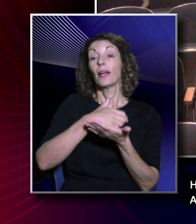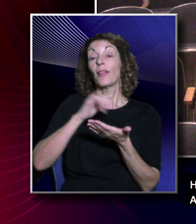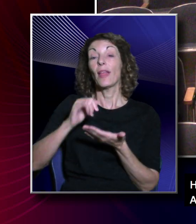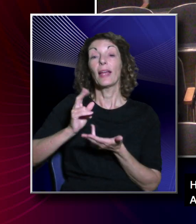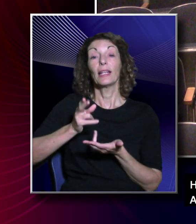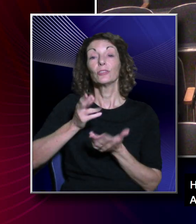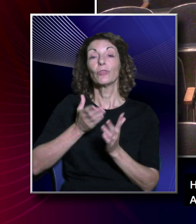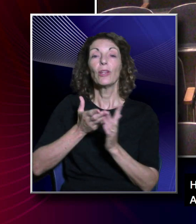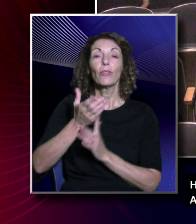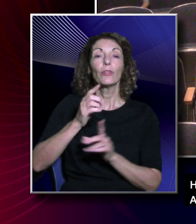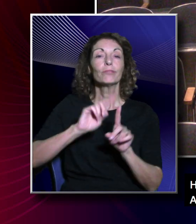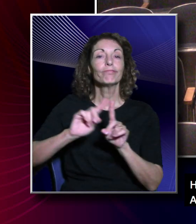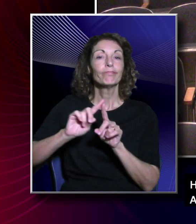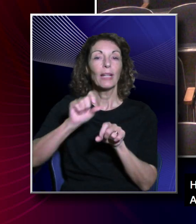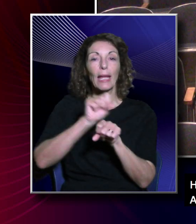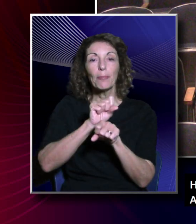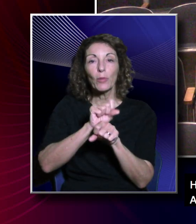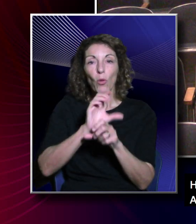employee files